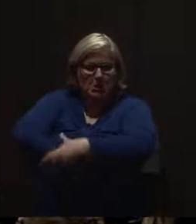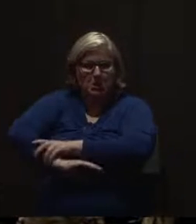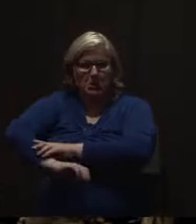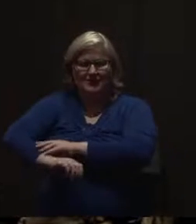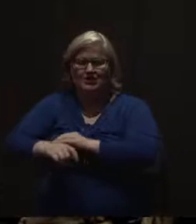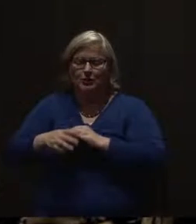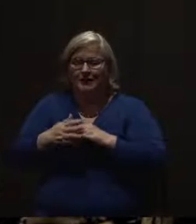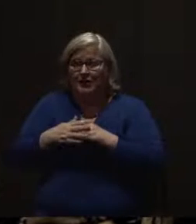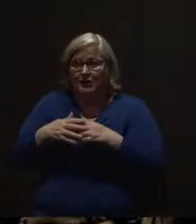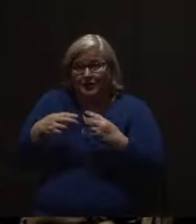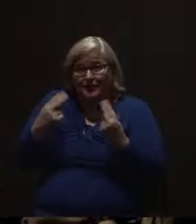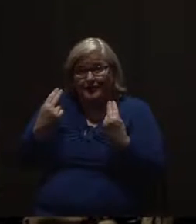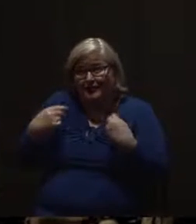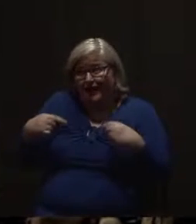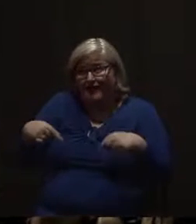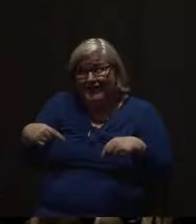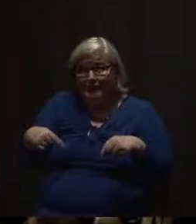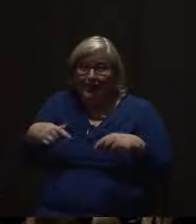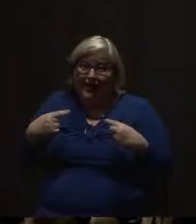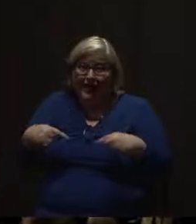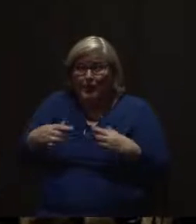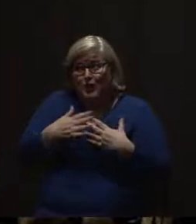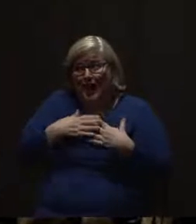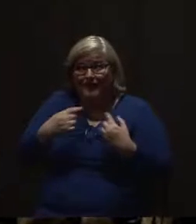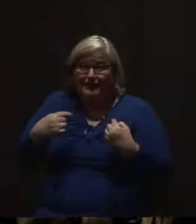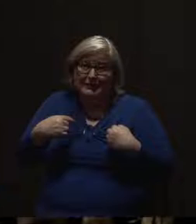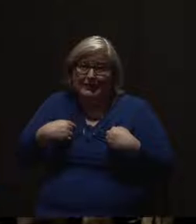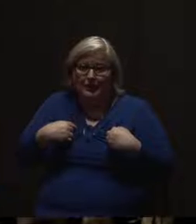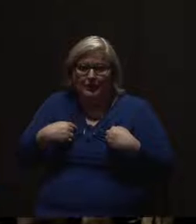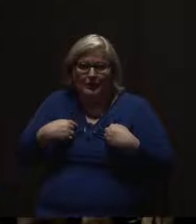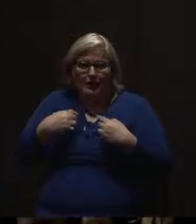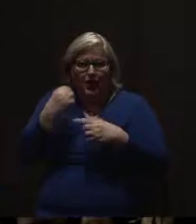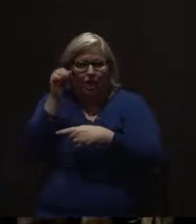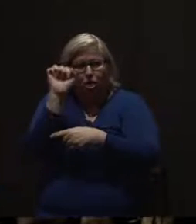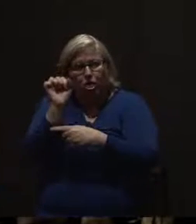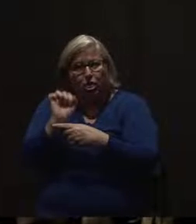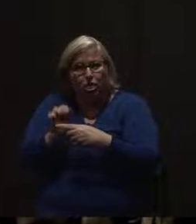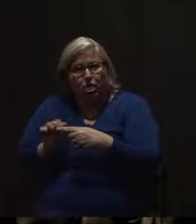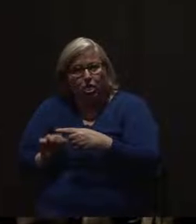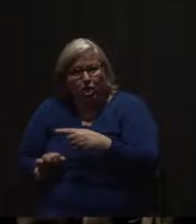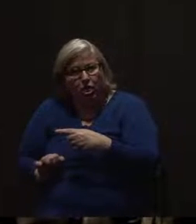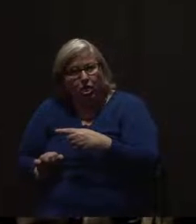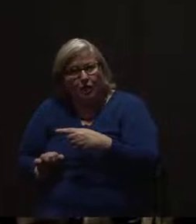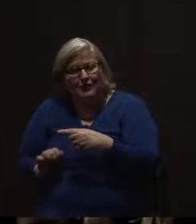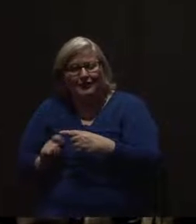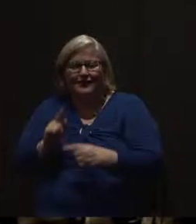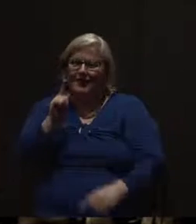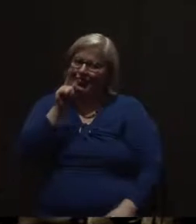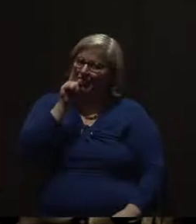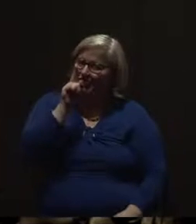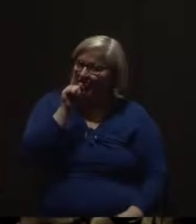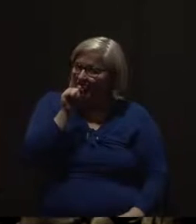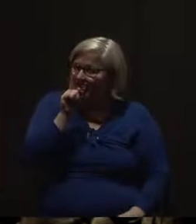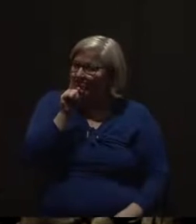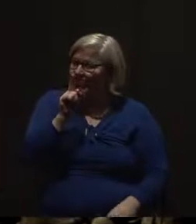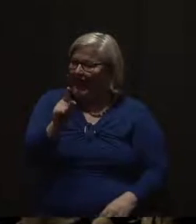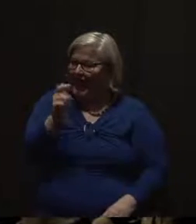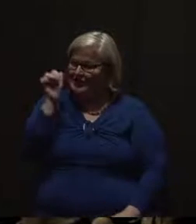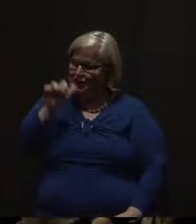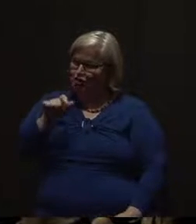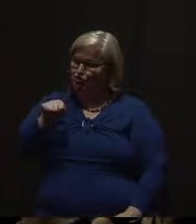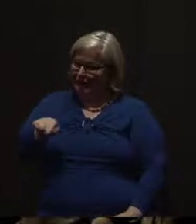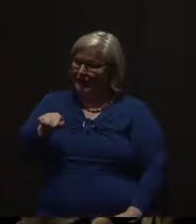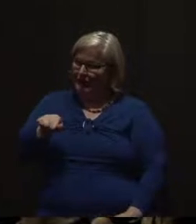love, does something to us, and it does something detrimental to us. And this is a trick with love, with the threat of losing